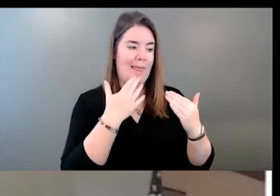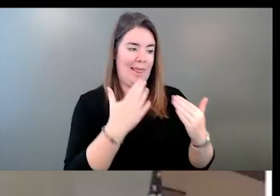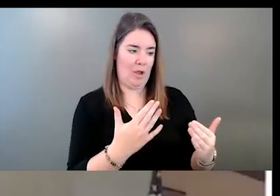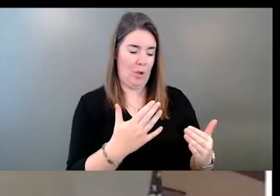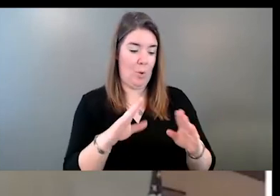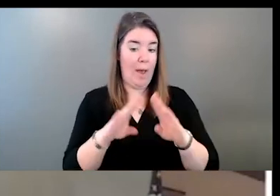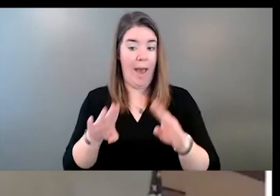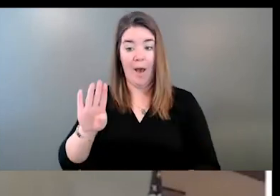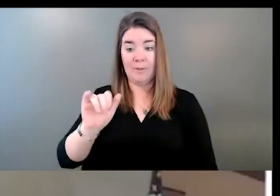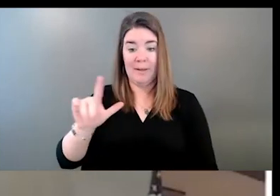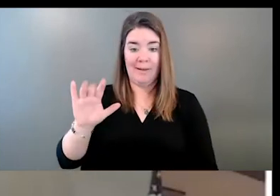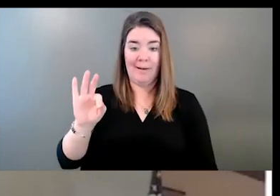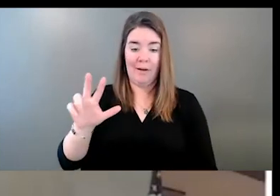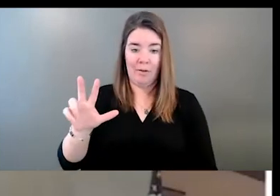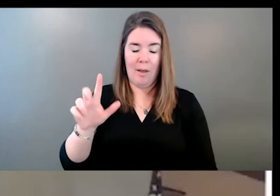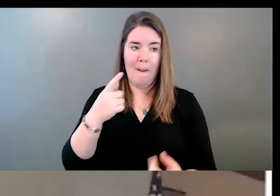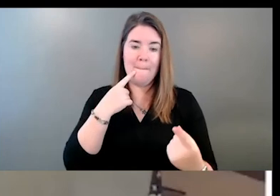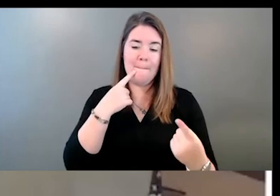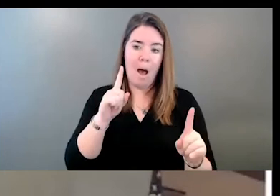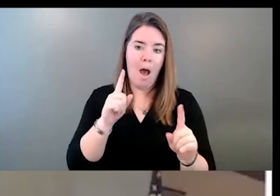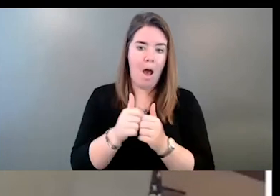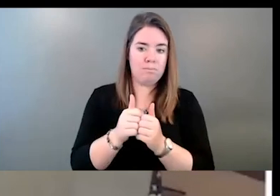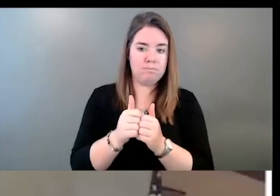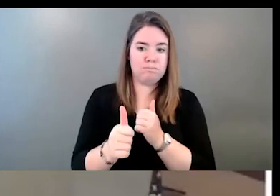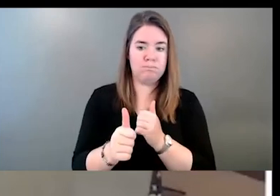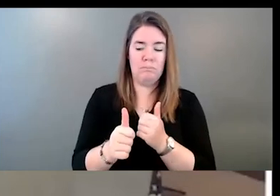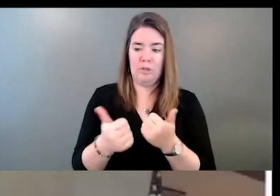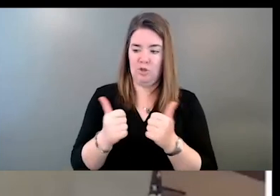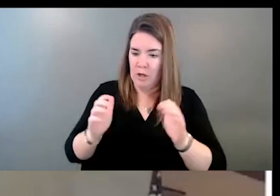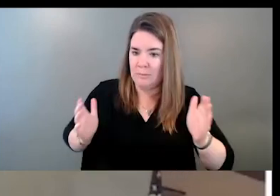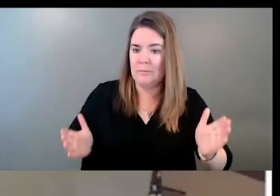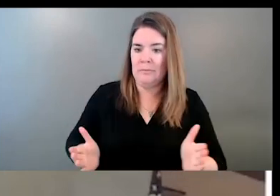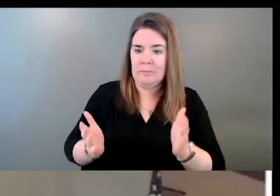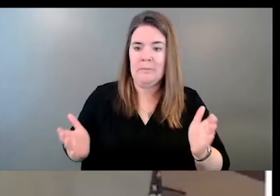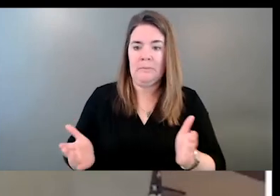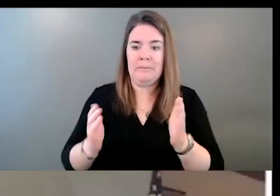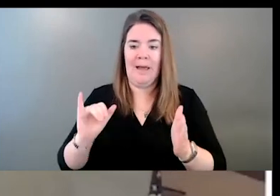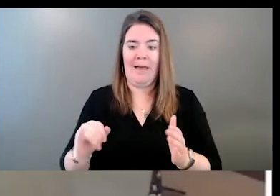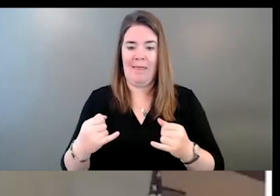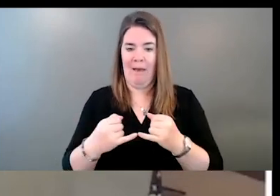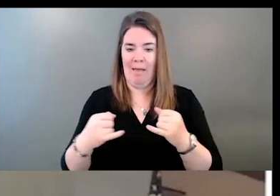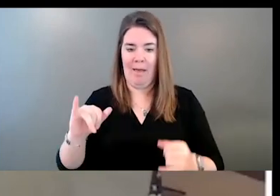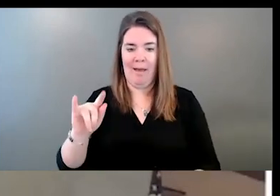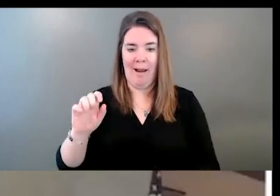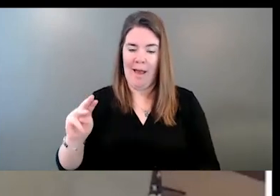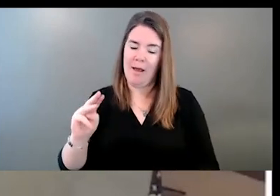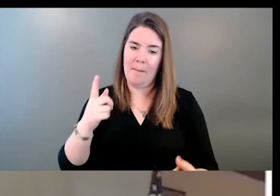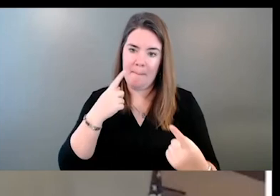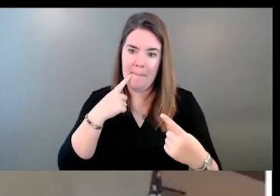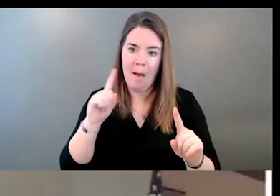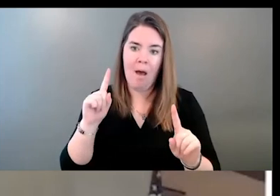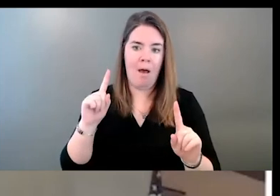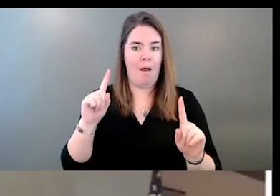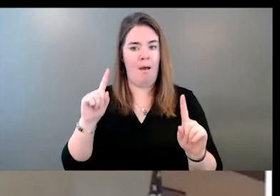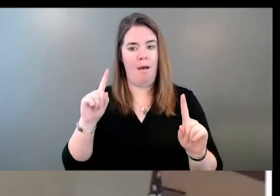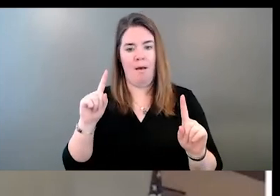93 out of the House and for pushing our increased line item across the finish line. We are